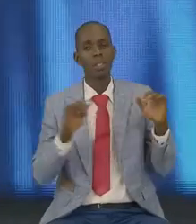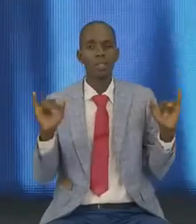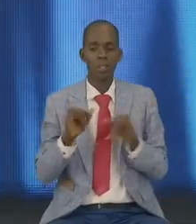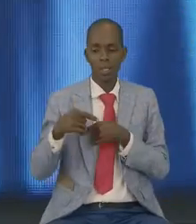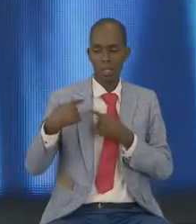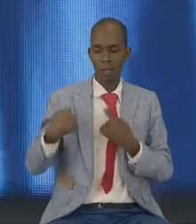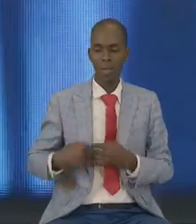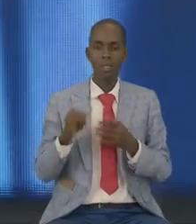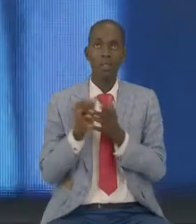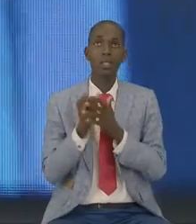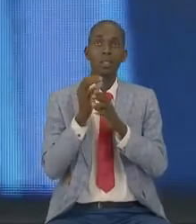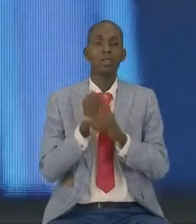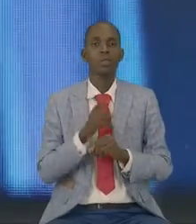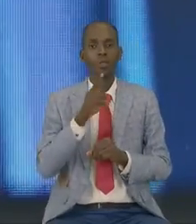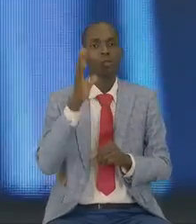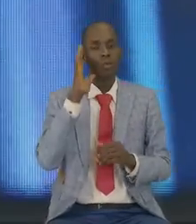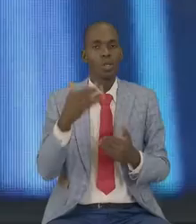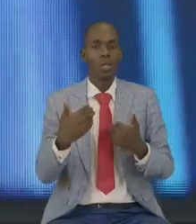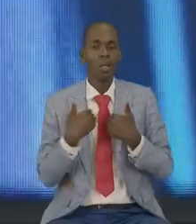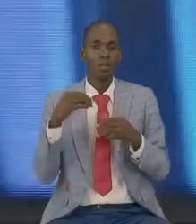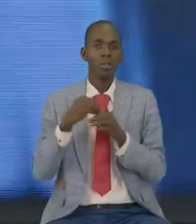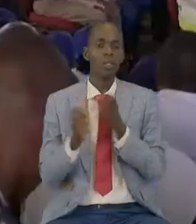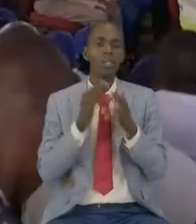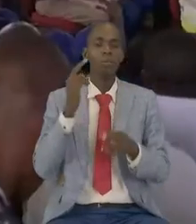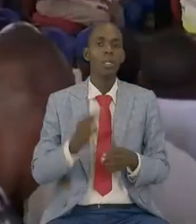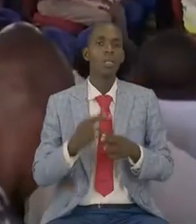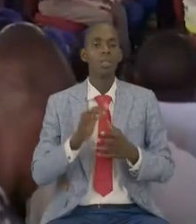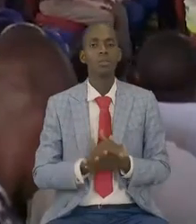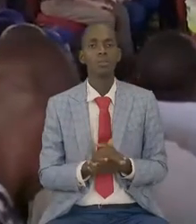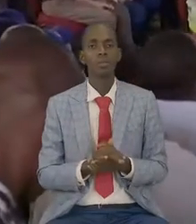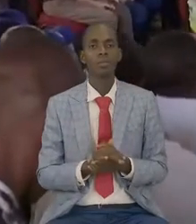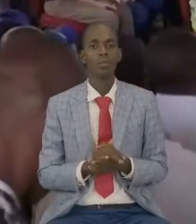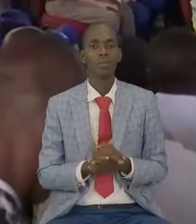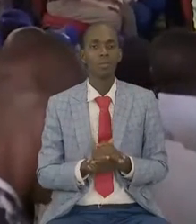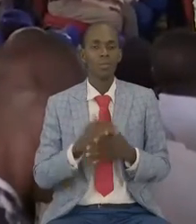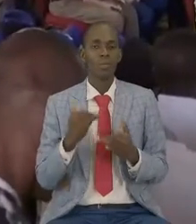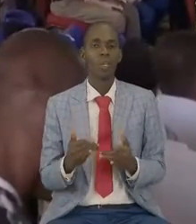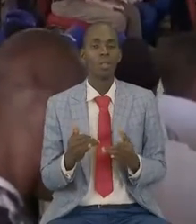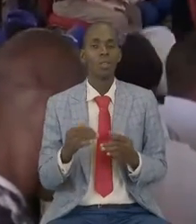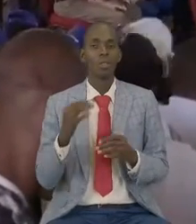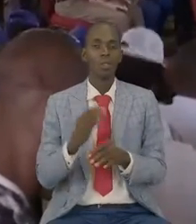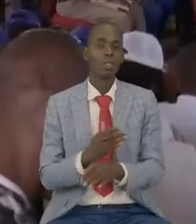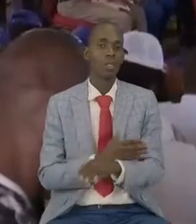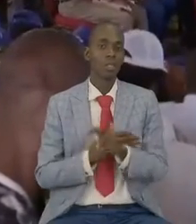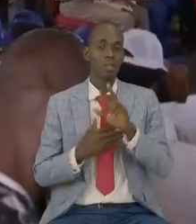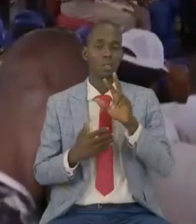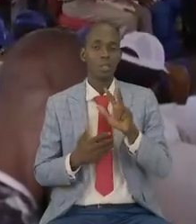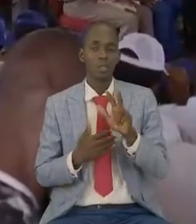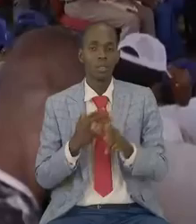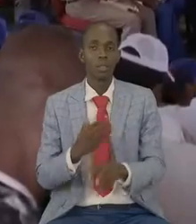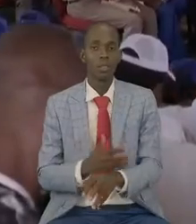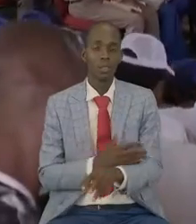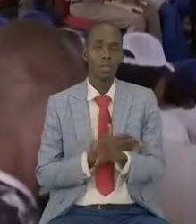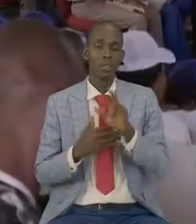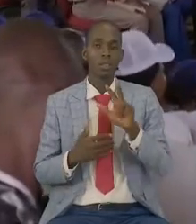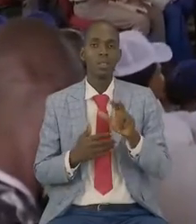that receives, you will have in Jesus' name. We're coming to number three there. Number three there